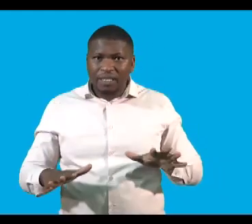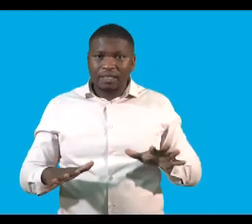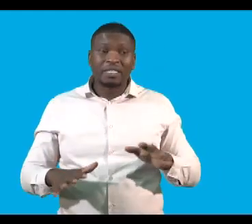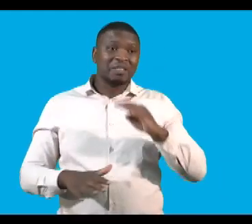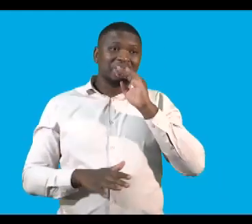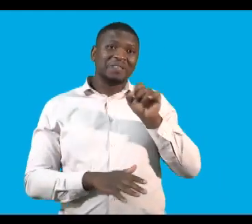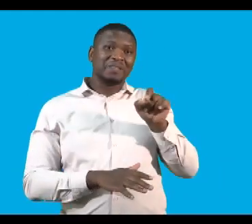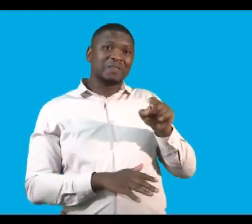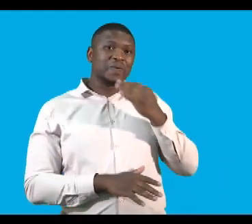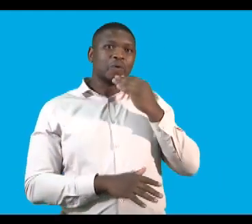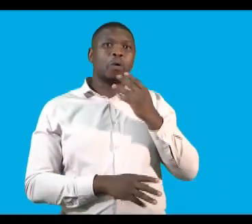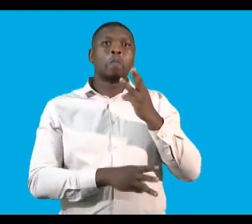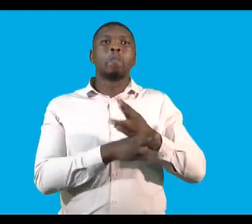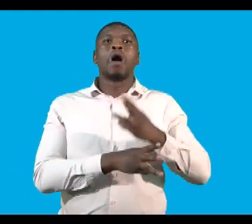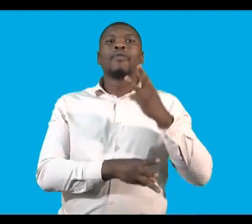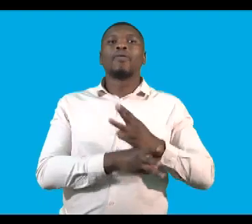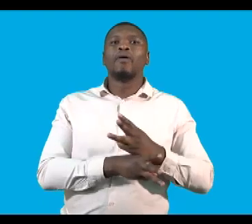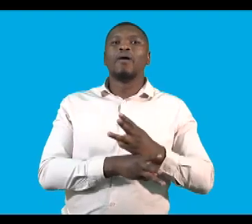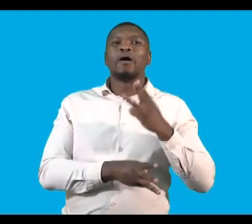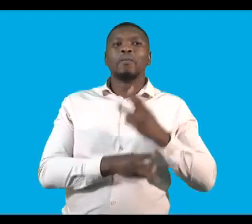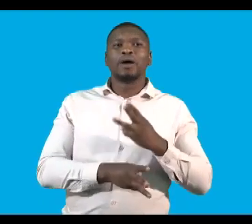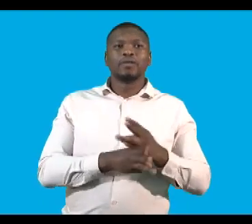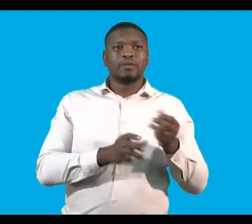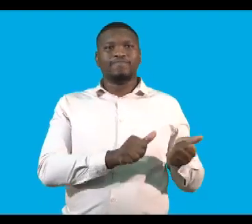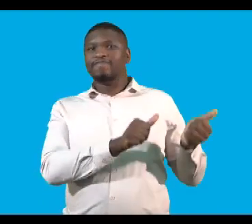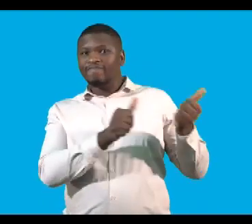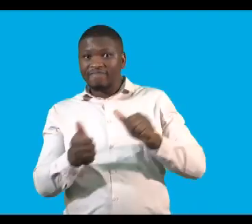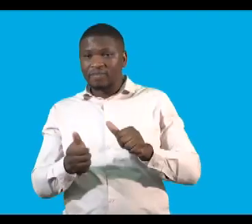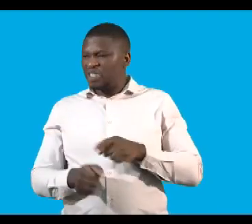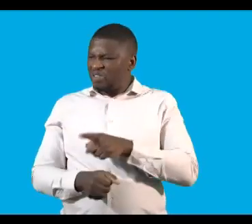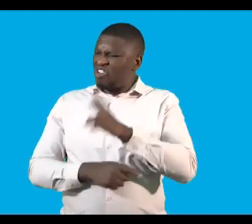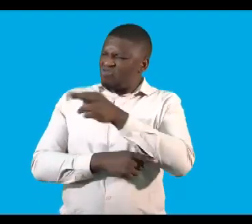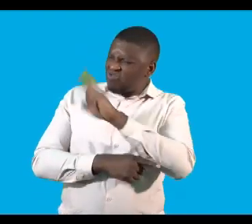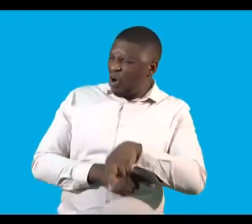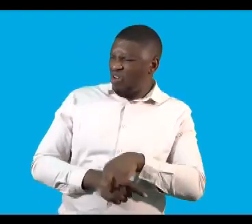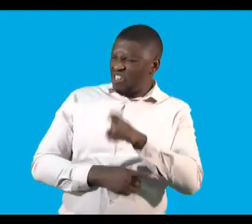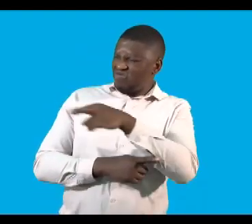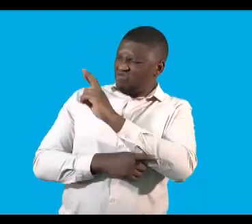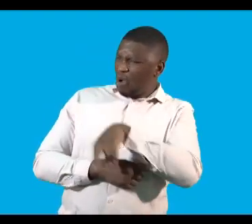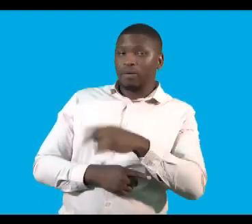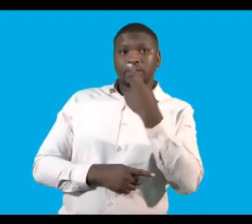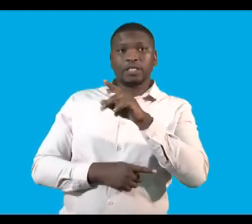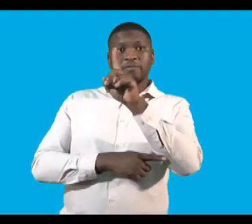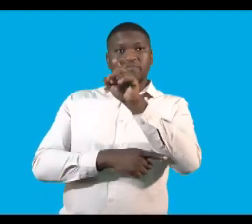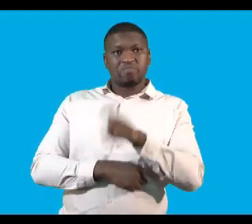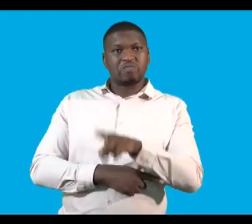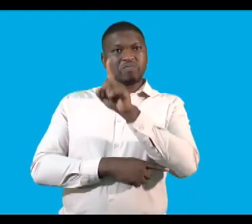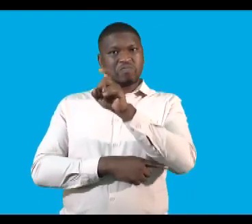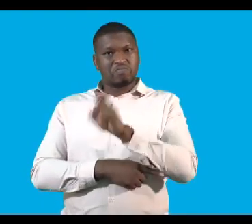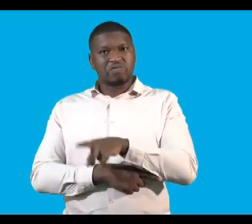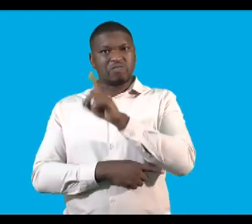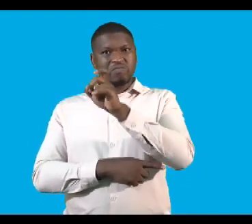can assume that this is a mother. We're continuing to frame 2. That is wrong on so many levels. Look at the exclamation